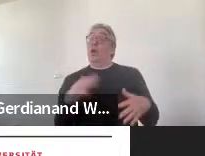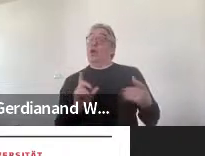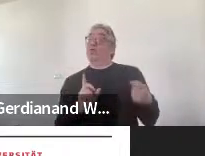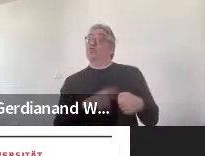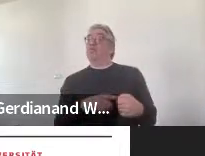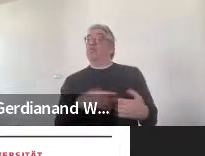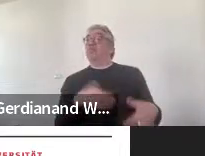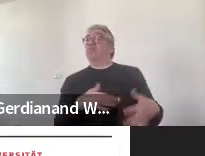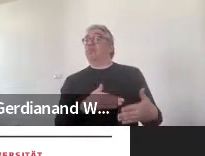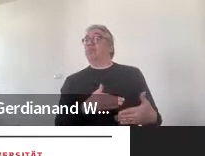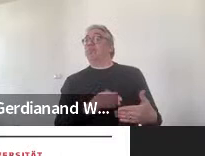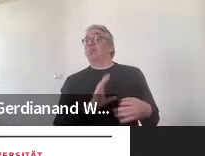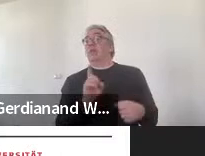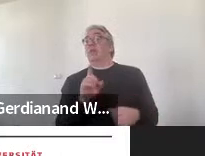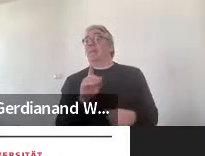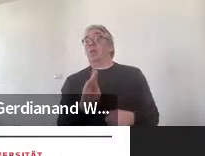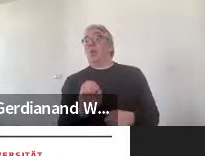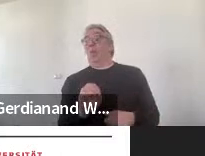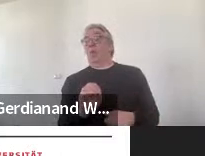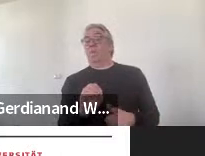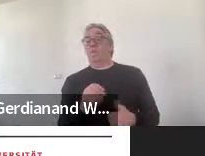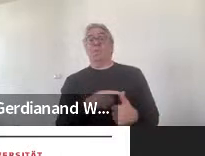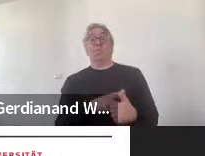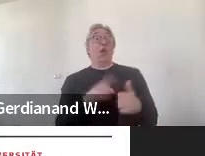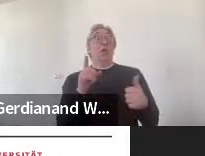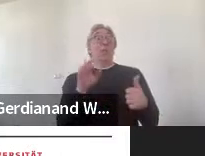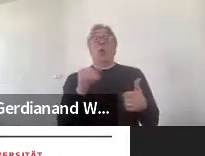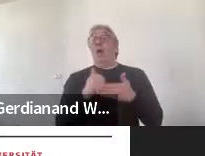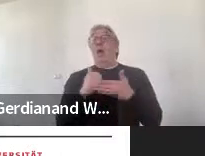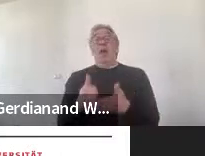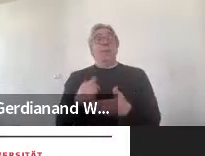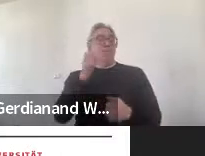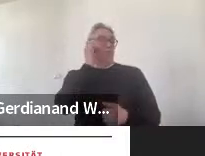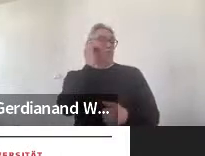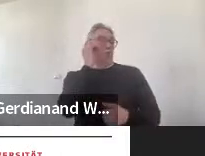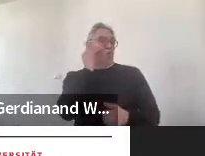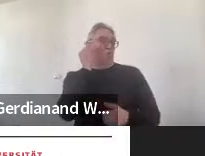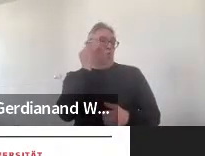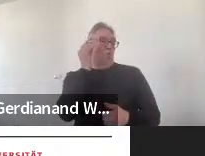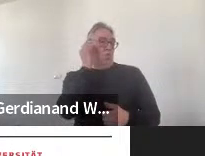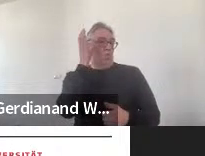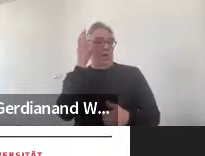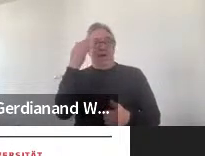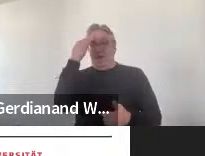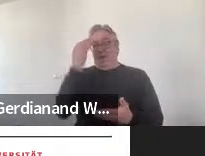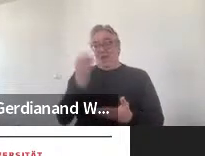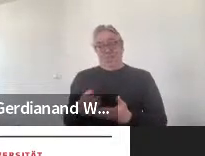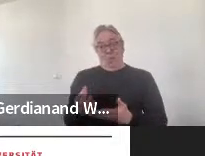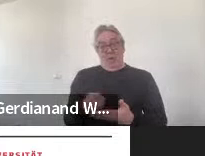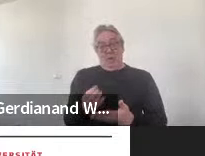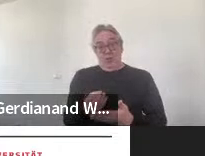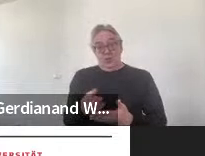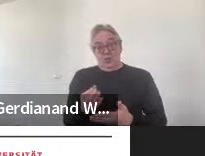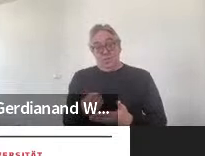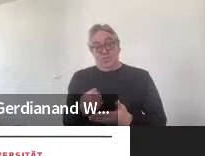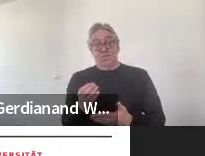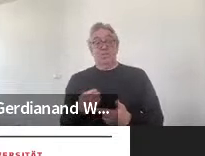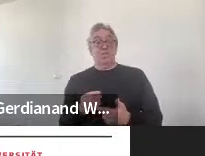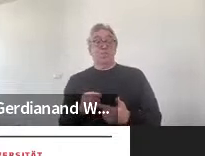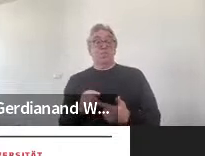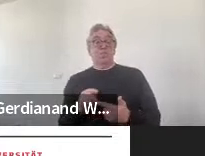of OPDs are on one side in awareness raising. They give access to information, which is